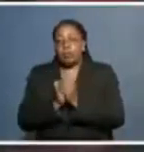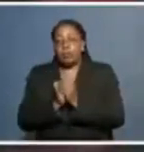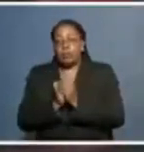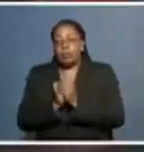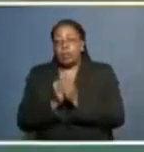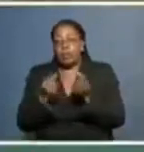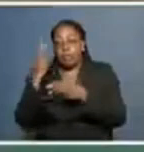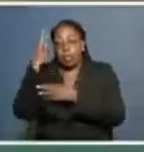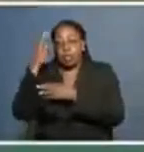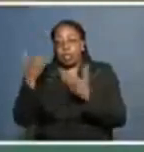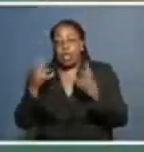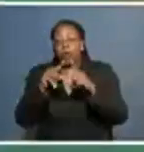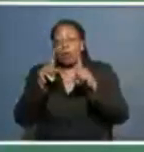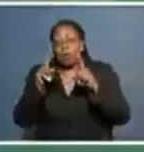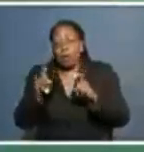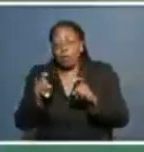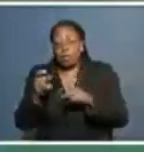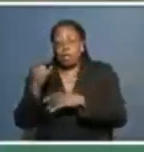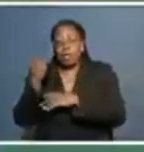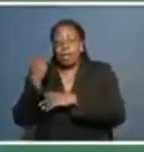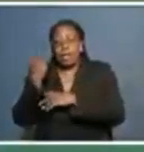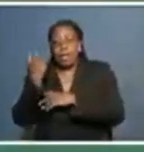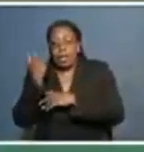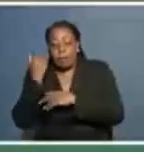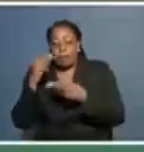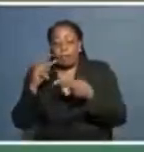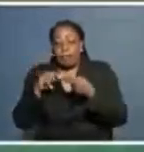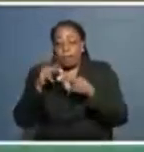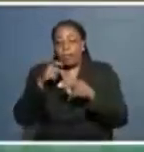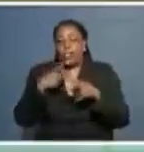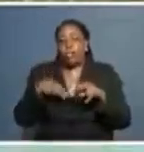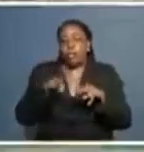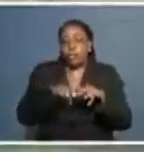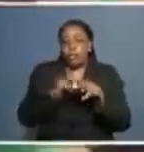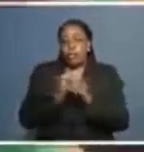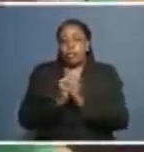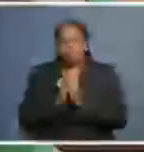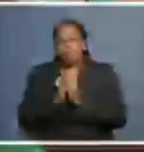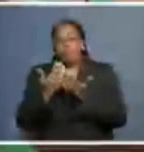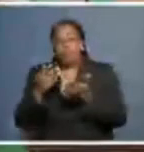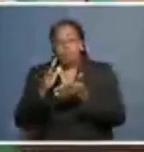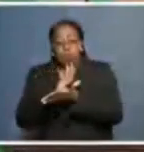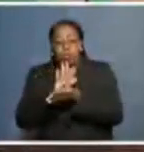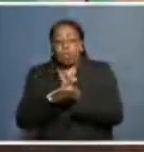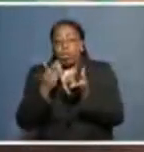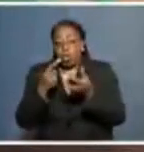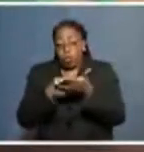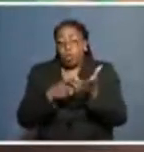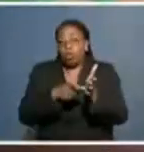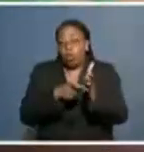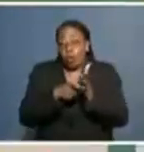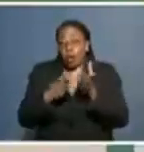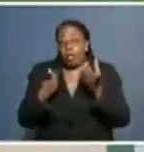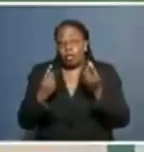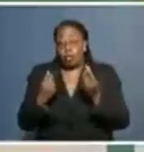many raises questions on whether that number should be increased. The school is doing what it is required to do